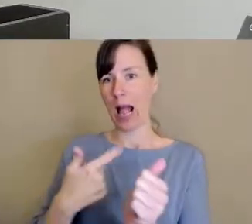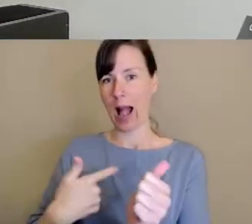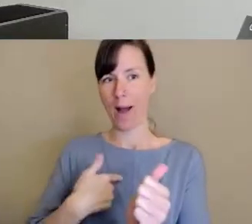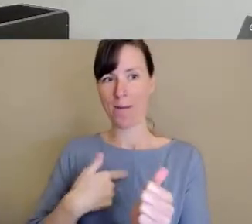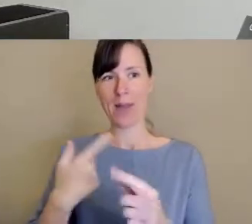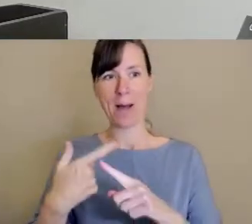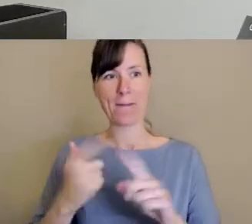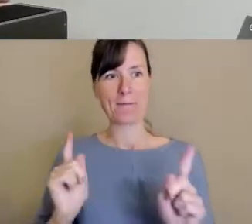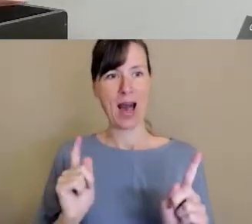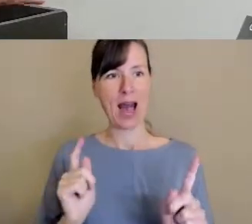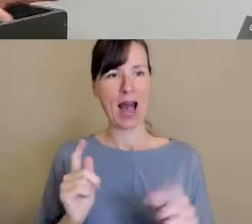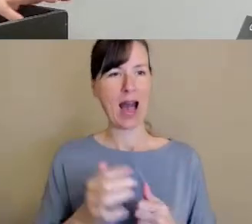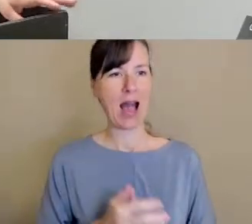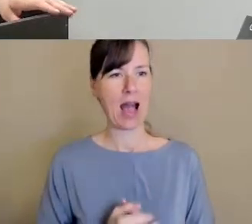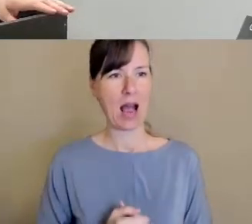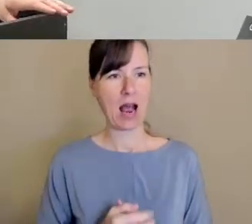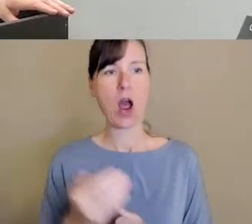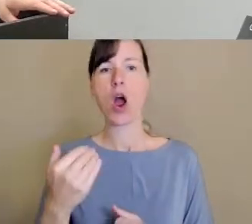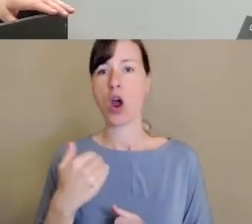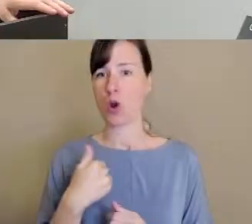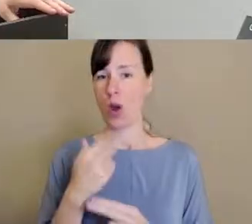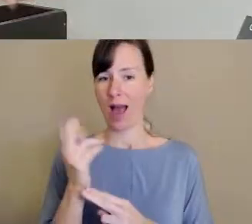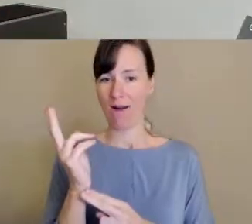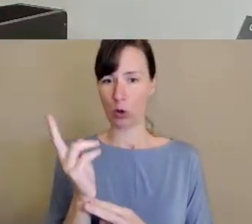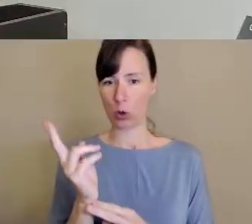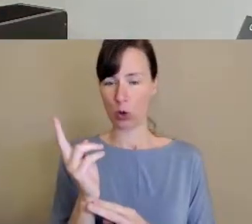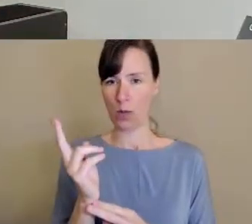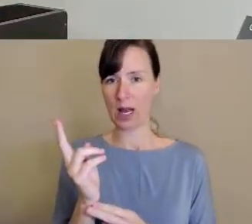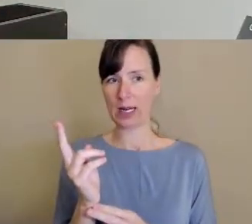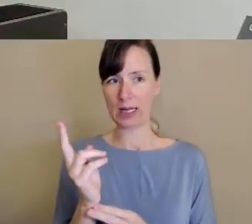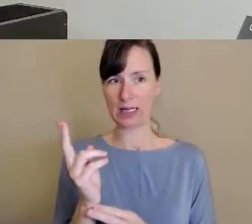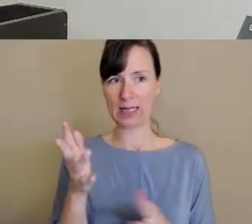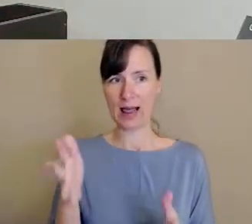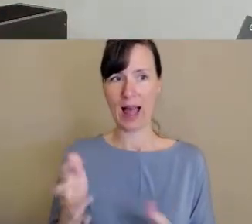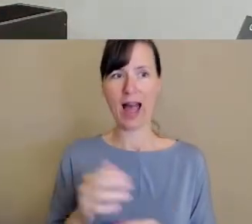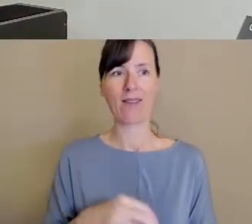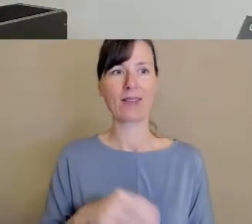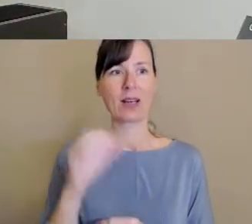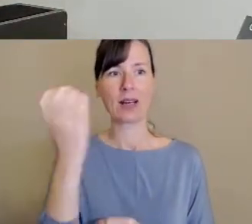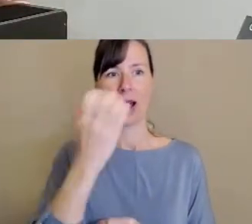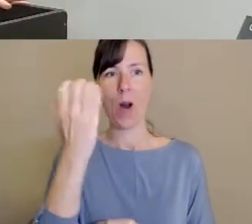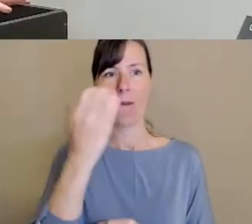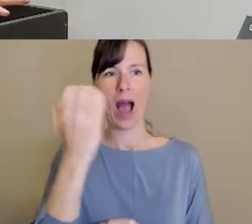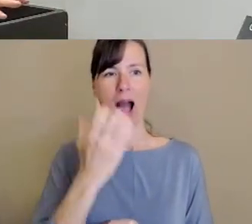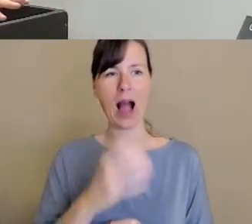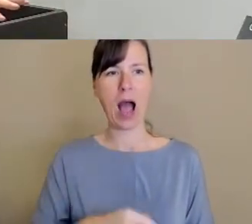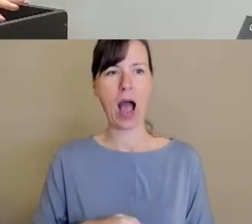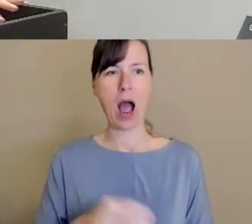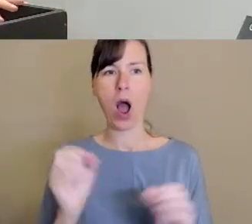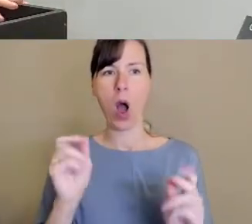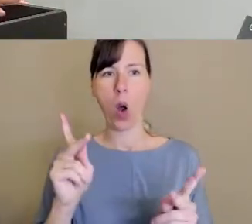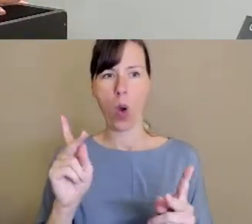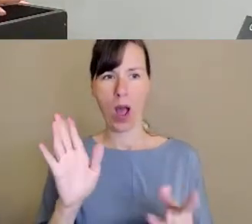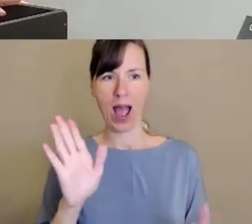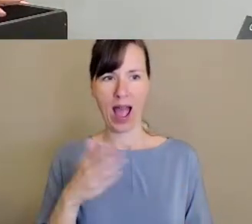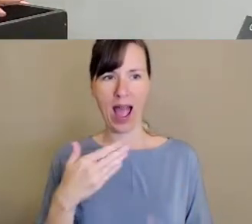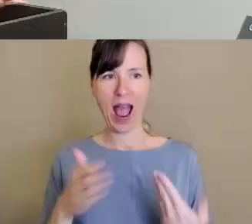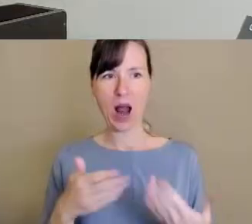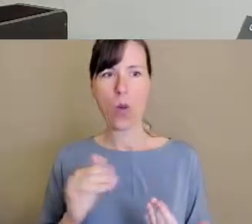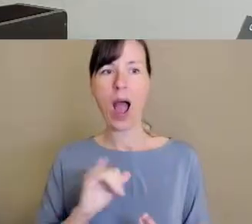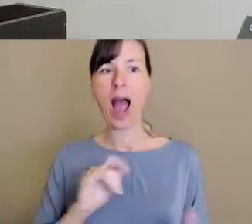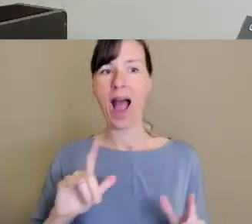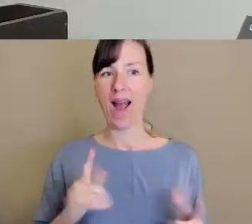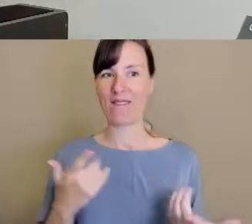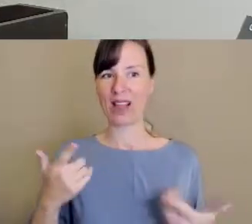But And you only have 2 minutes left. I have 2 minutes left. Oh my God. So Anyway, I've been in